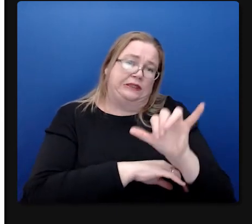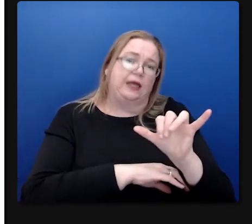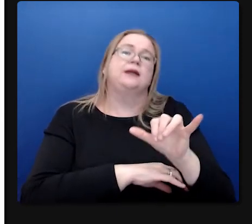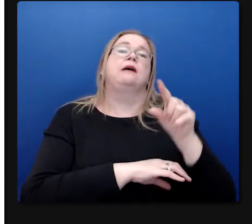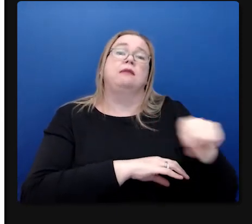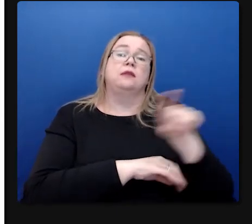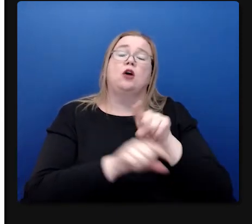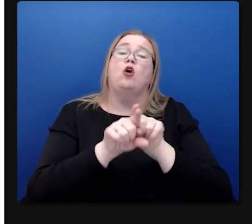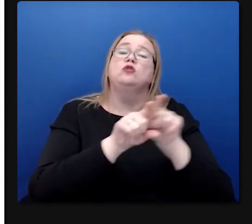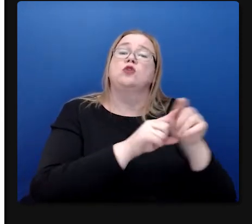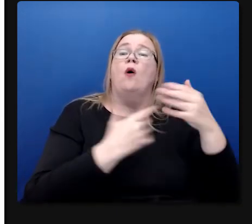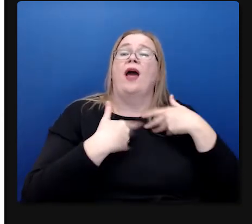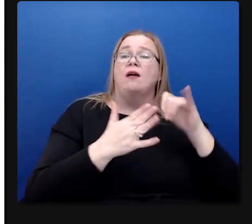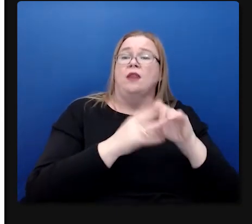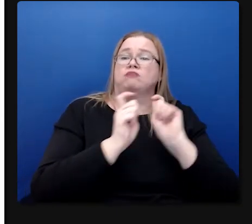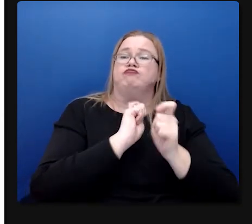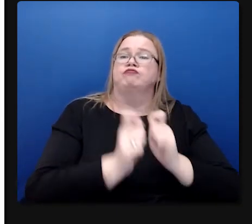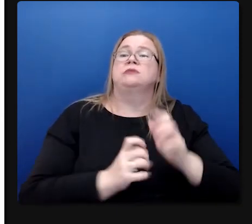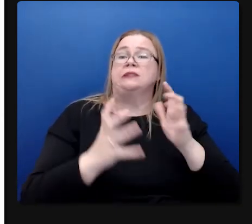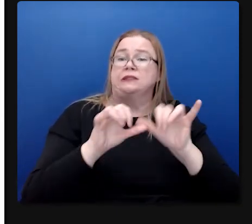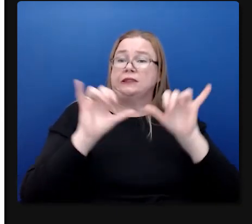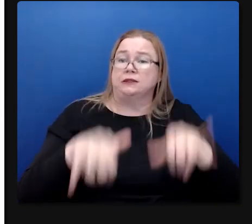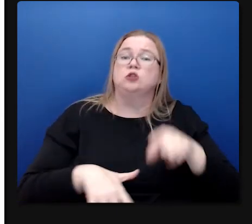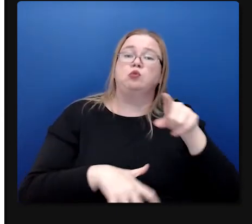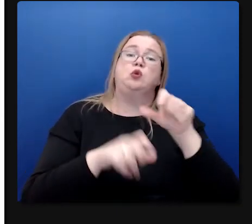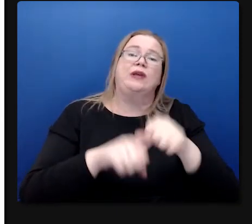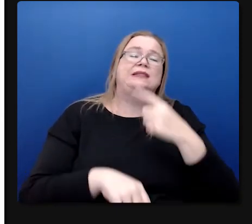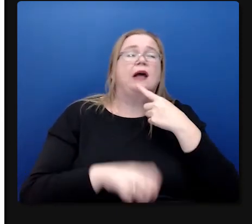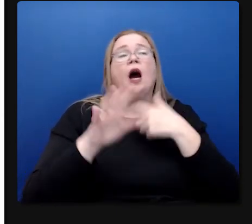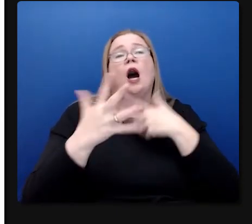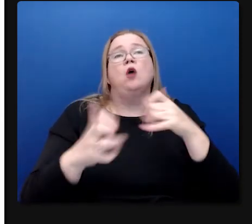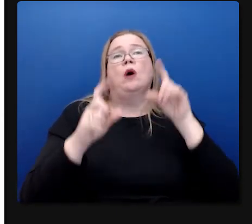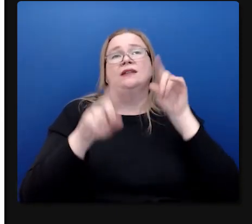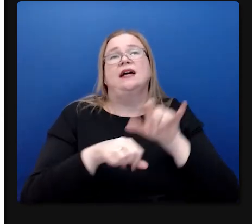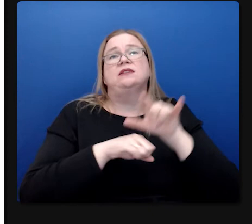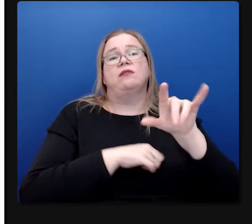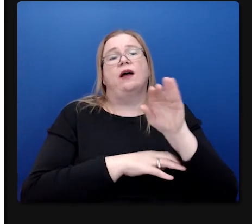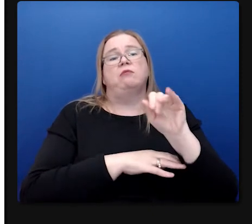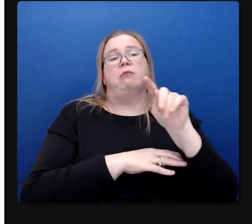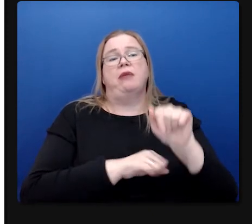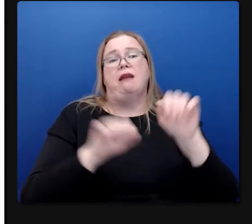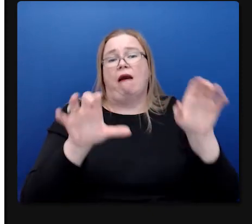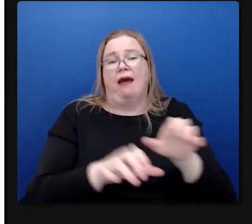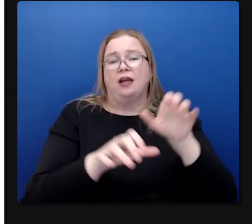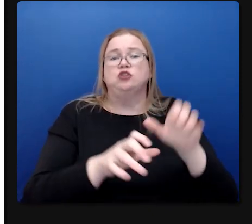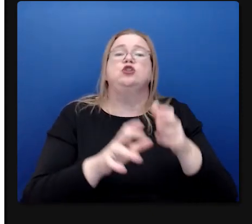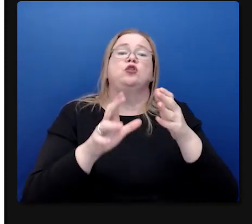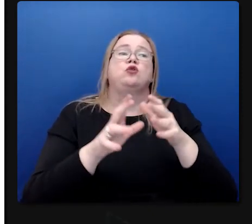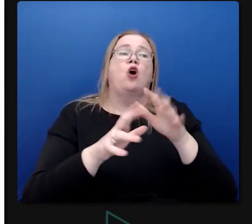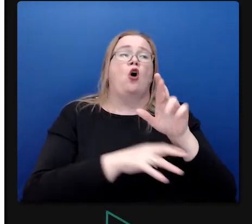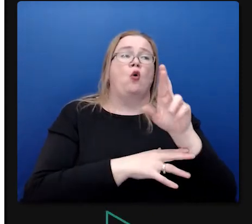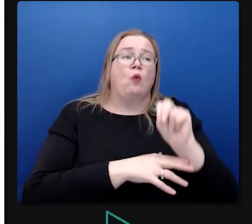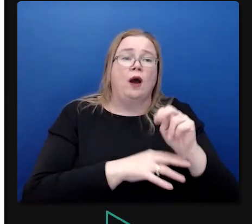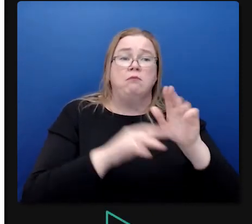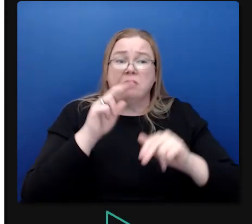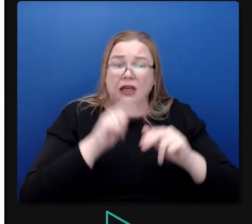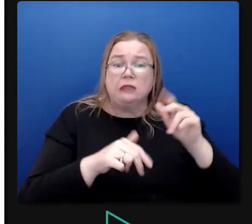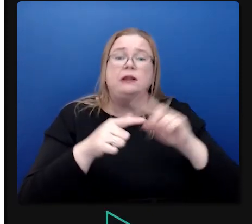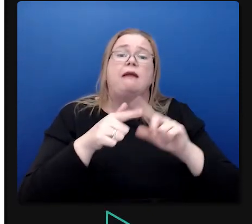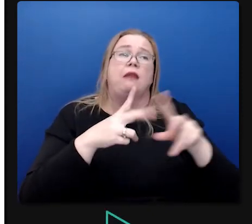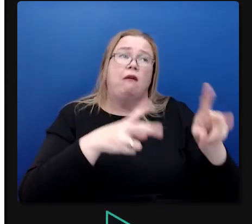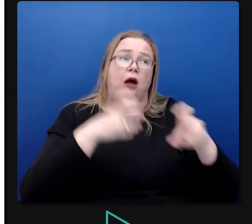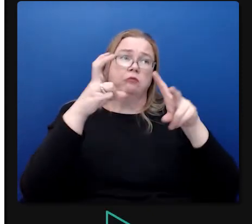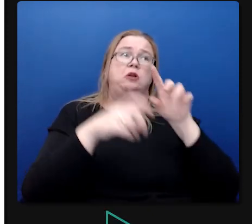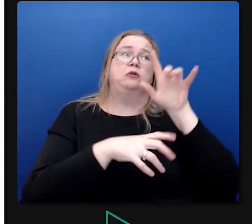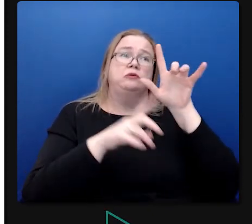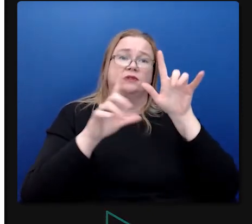like. They also have the sort of composable system where you can say, I want the TestFlight beta action to both run a build and then run the